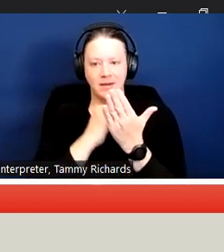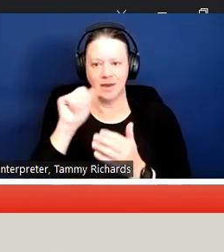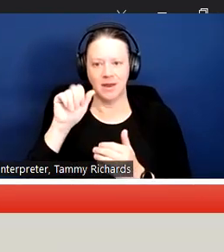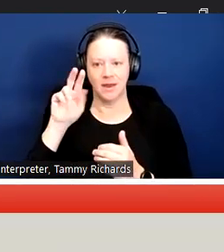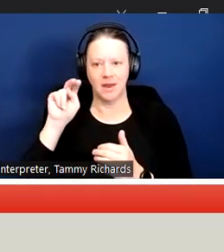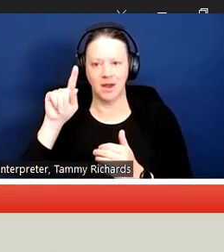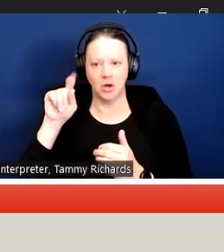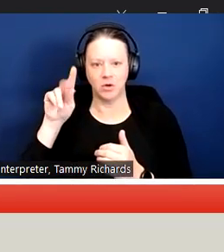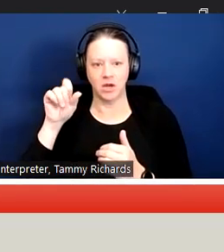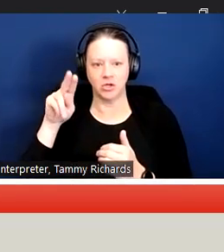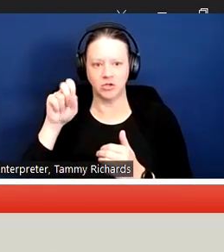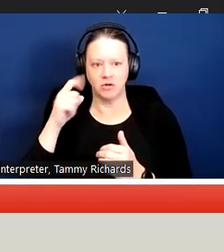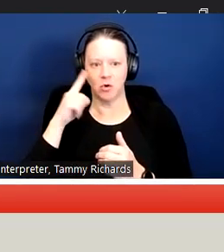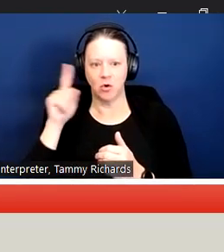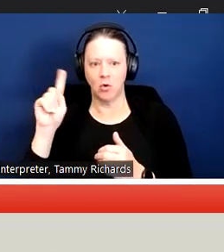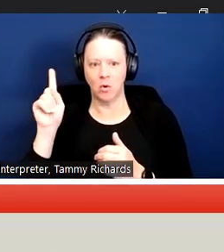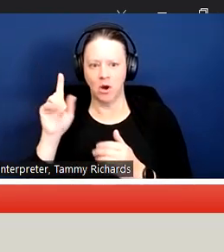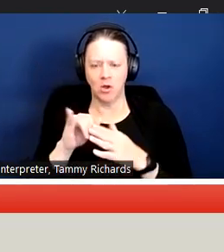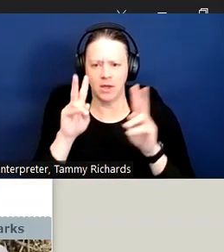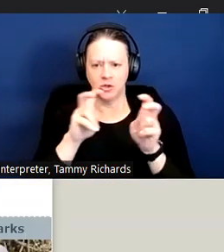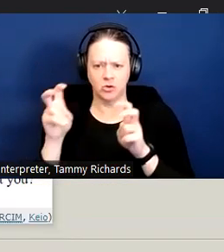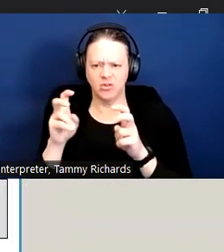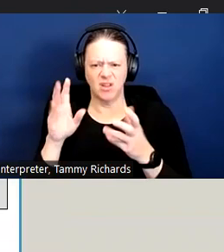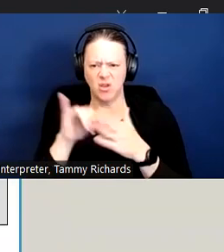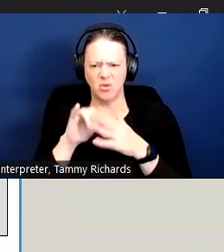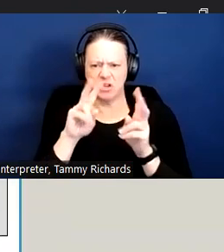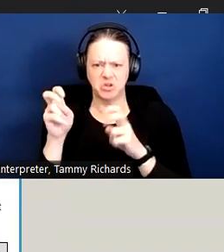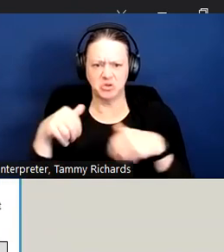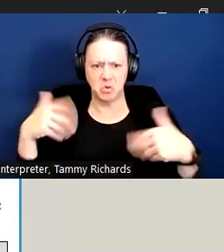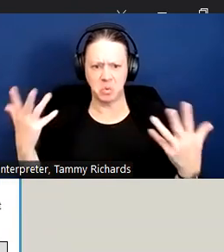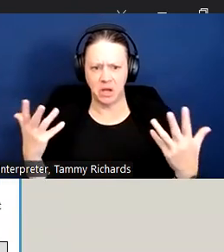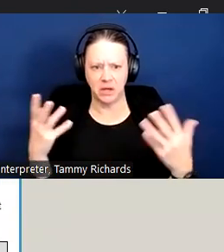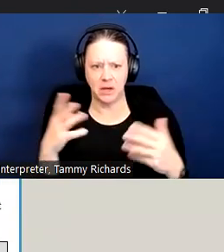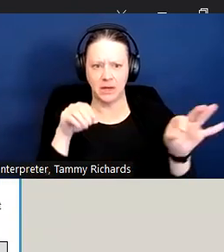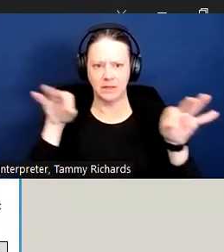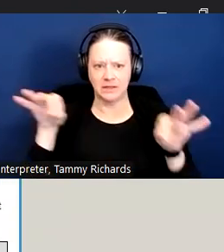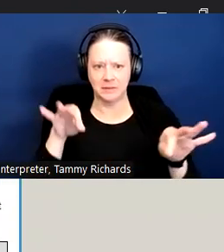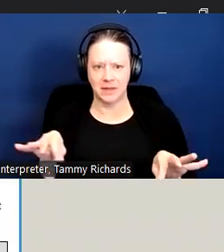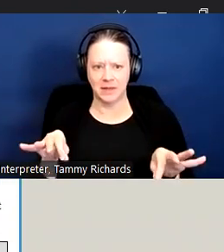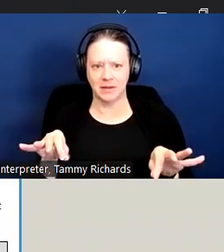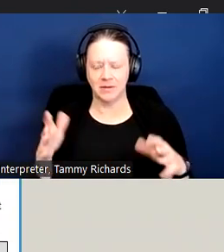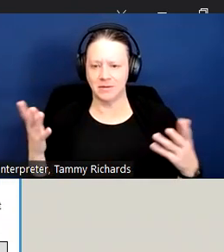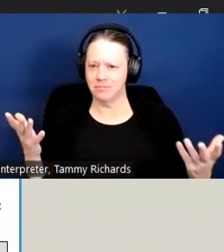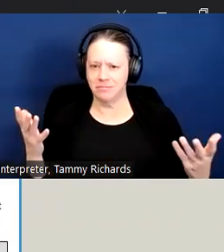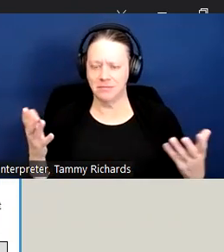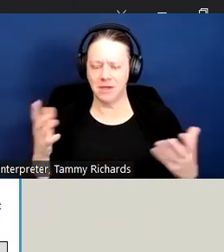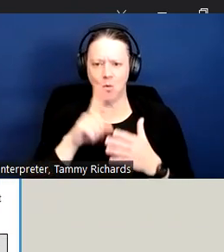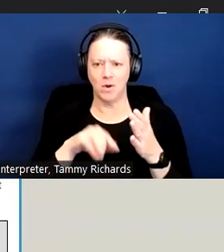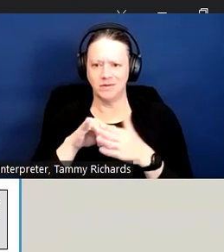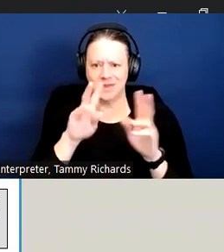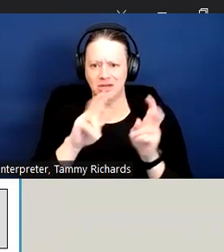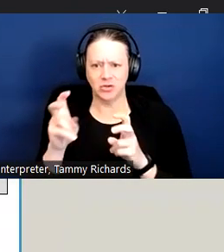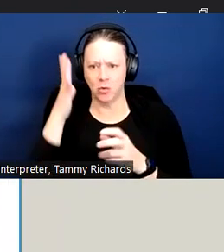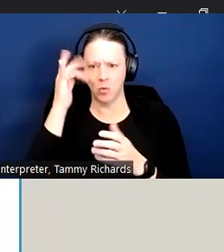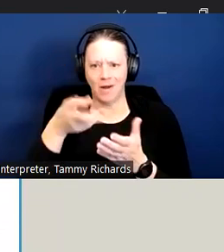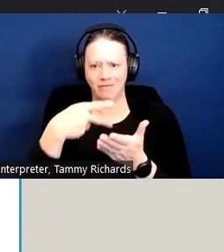for where are there issues and what are those issues, and explains, you know, what they are, why they fail, that